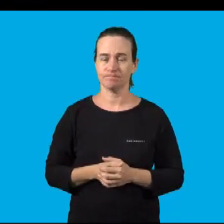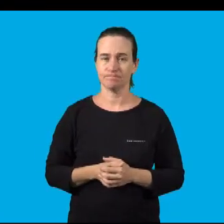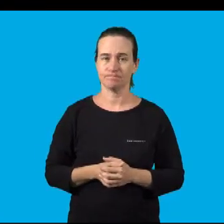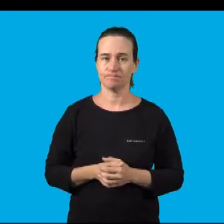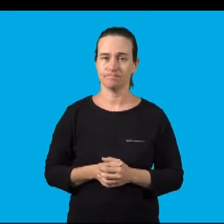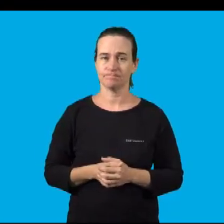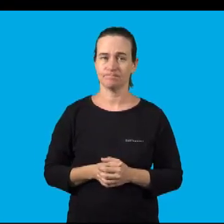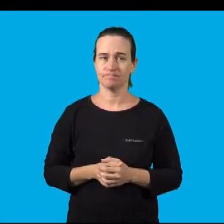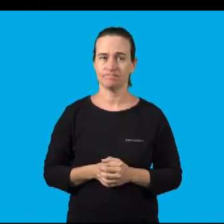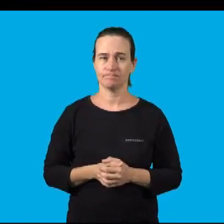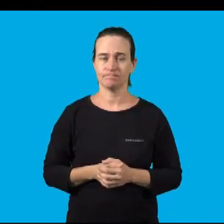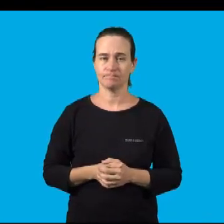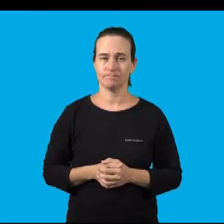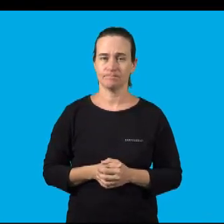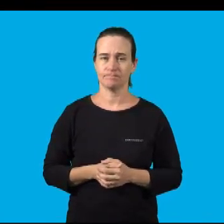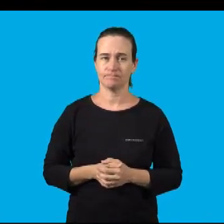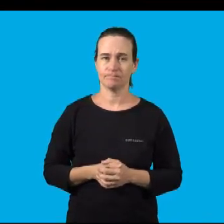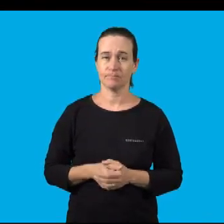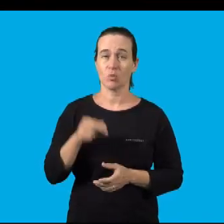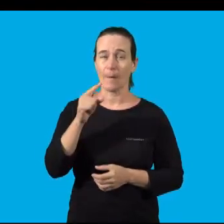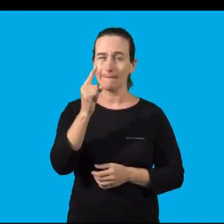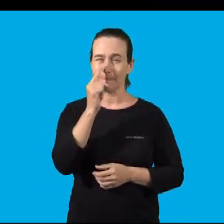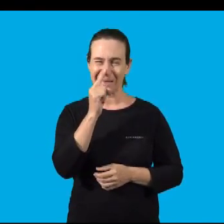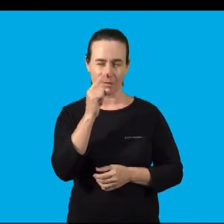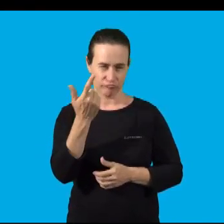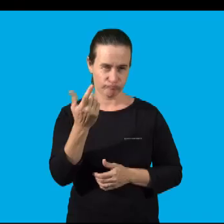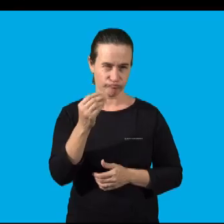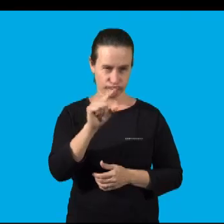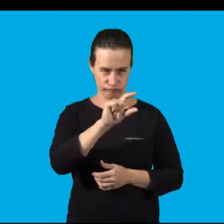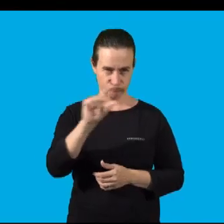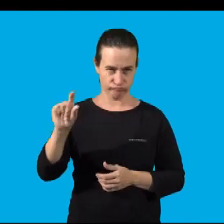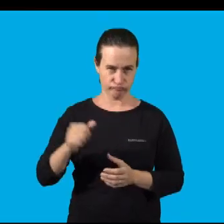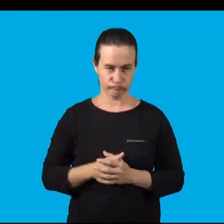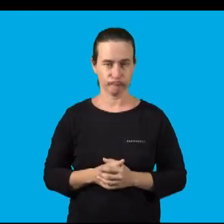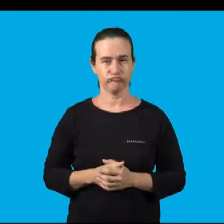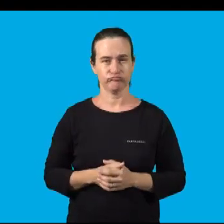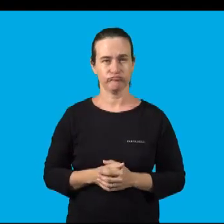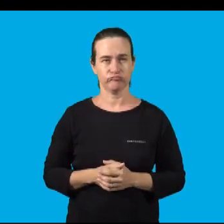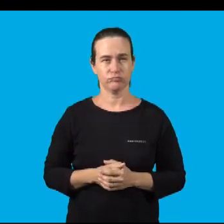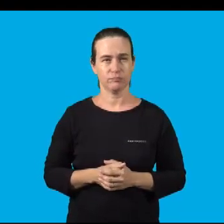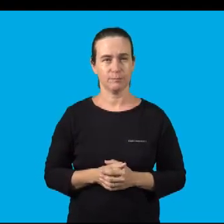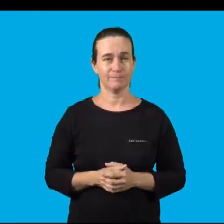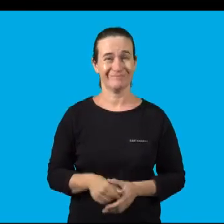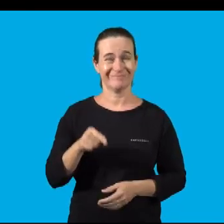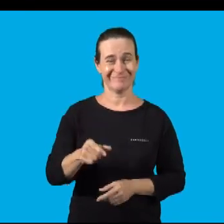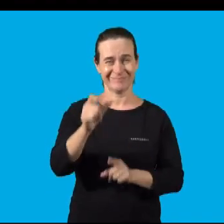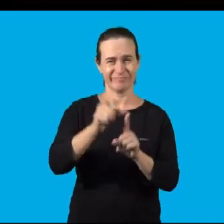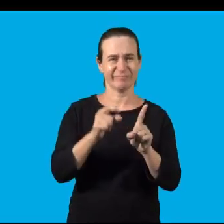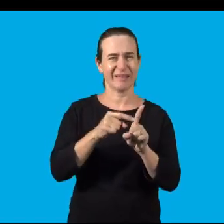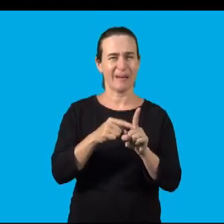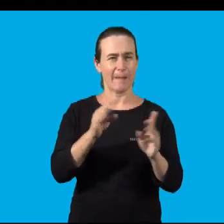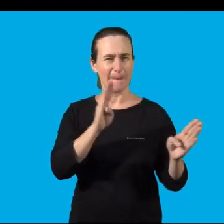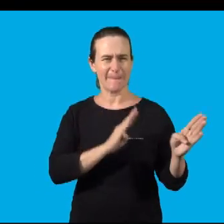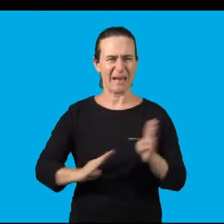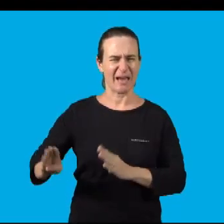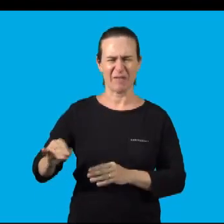it is, right? So, in pink, so the point here refers to Laertes'